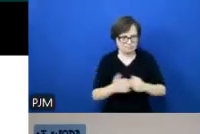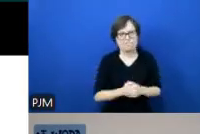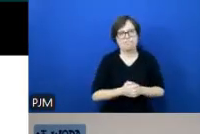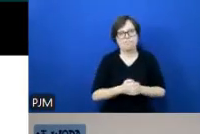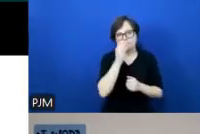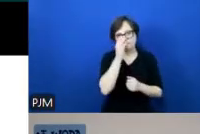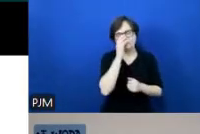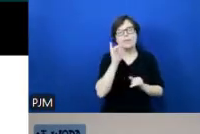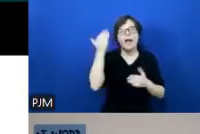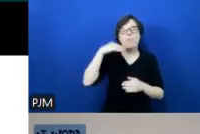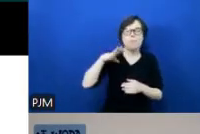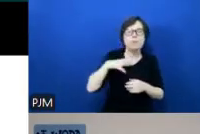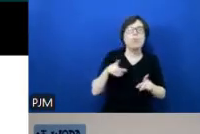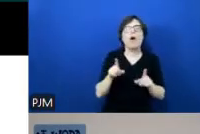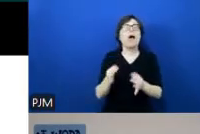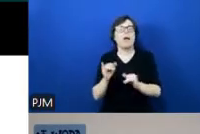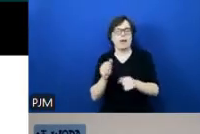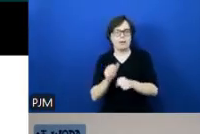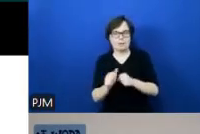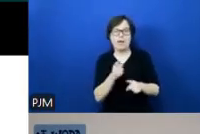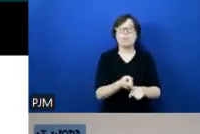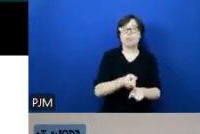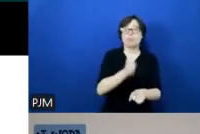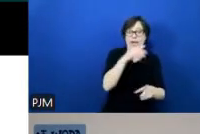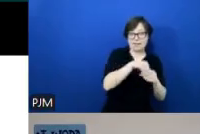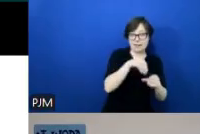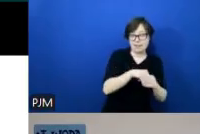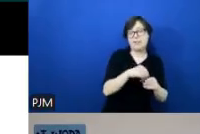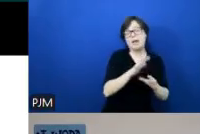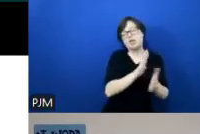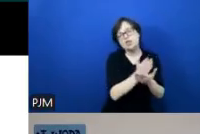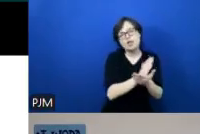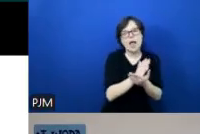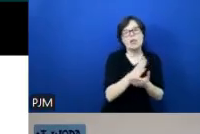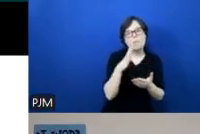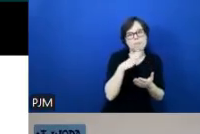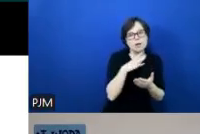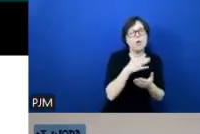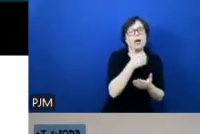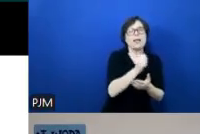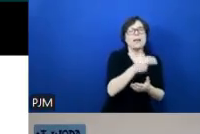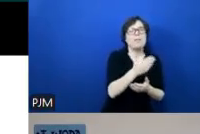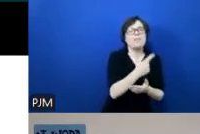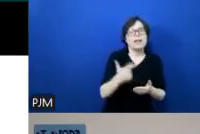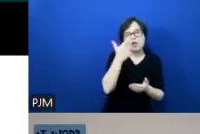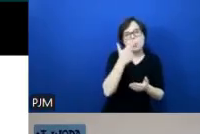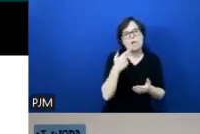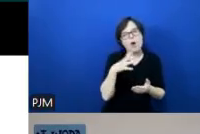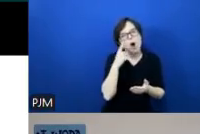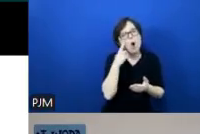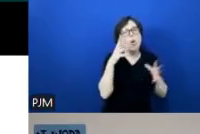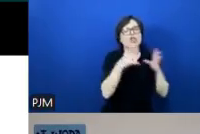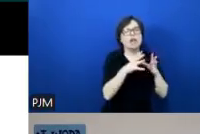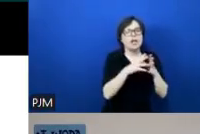you can see the statistics, how it used to be. Before we undertook the project, we had 10